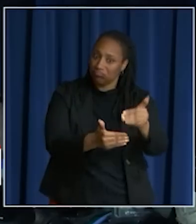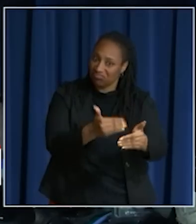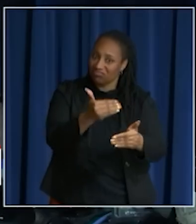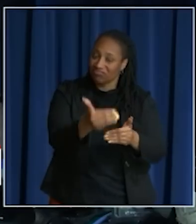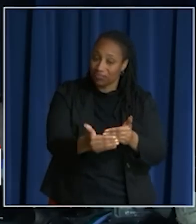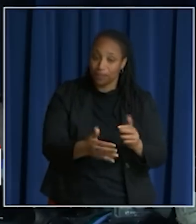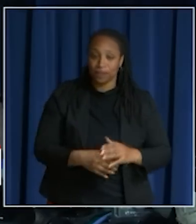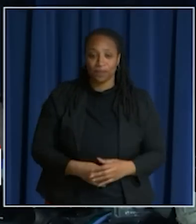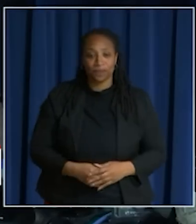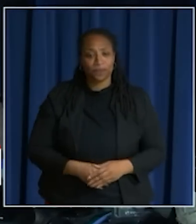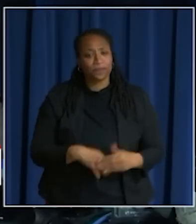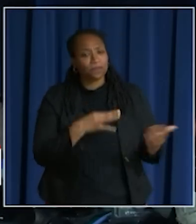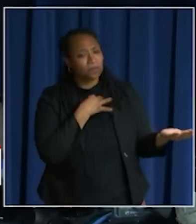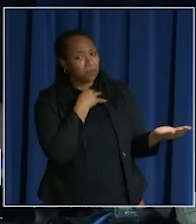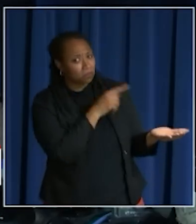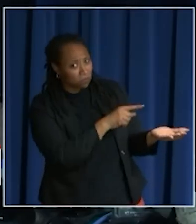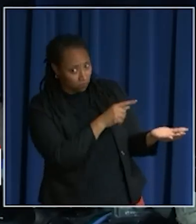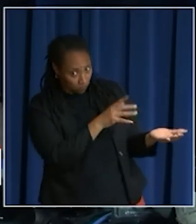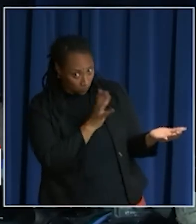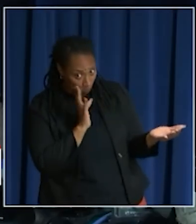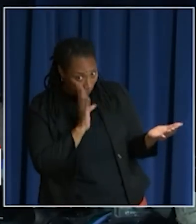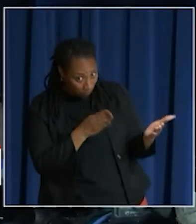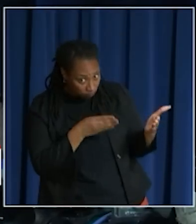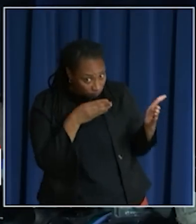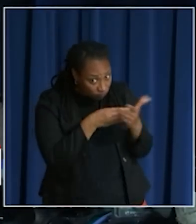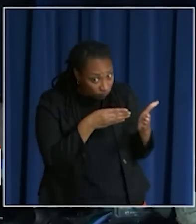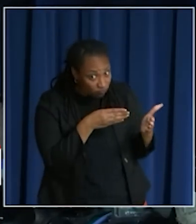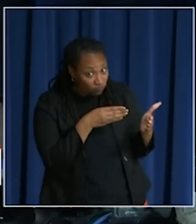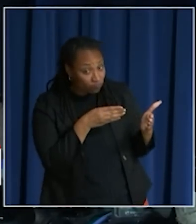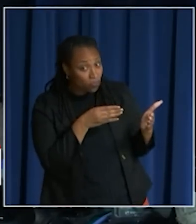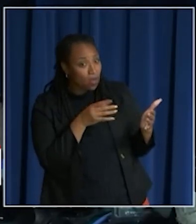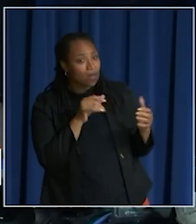be a congressional change. So may I hear you correctly